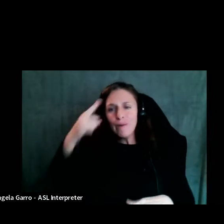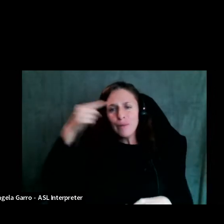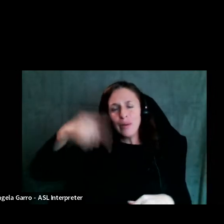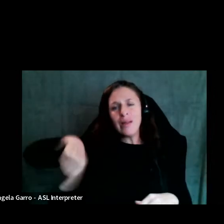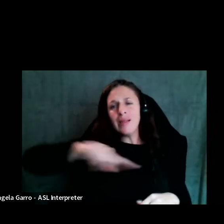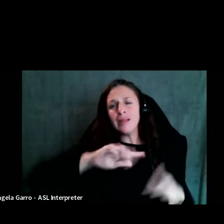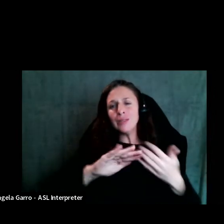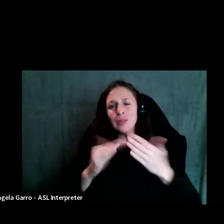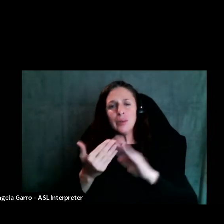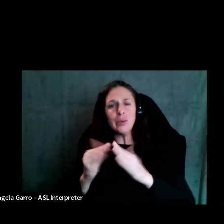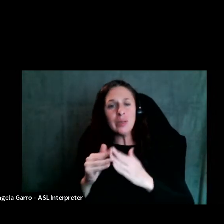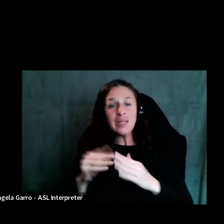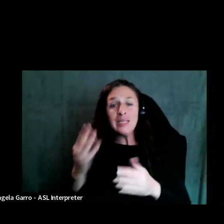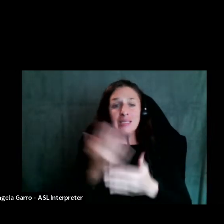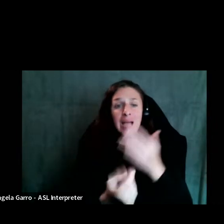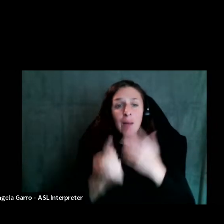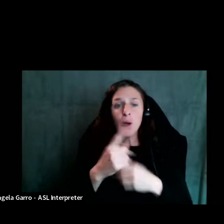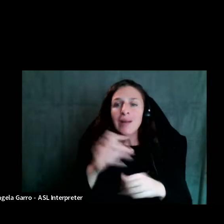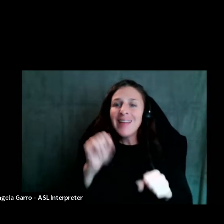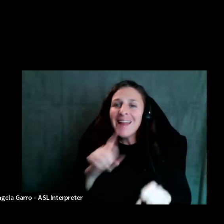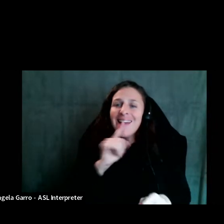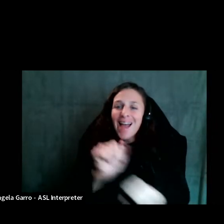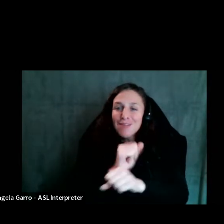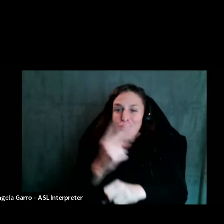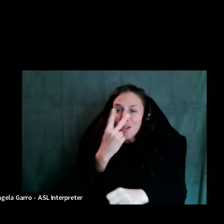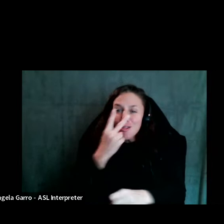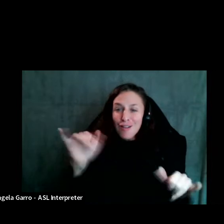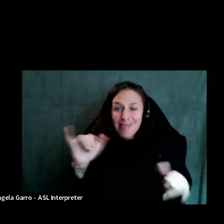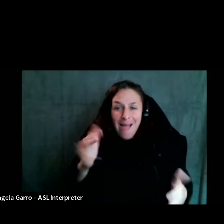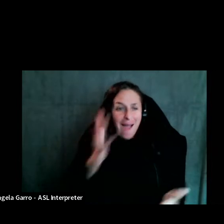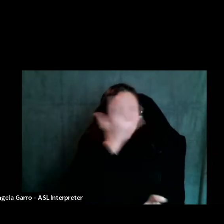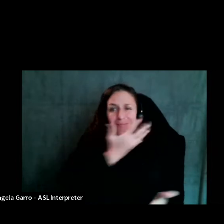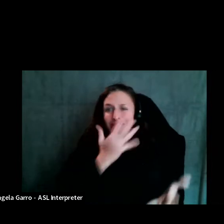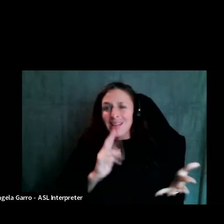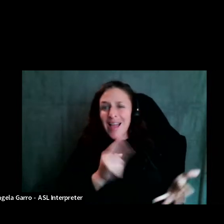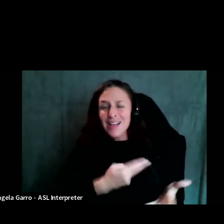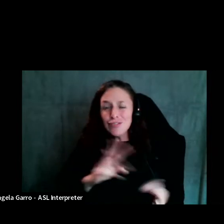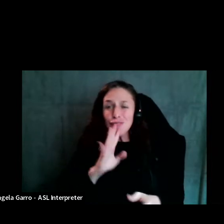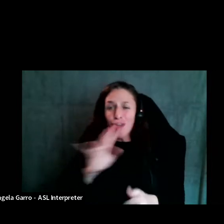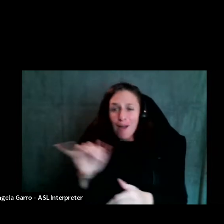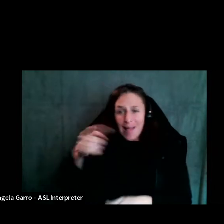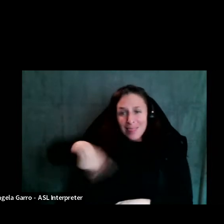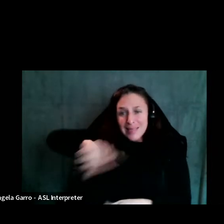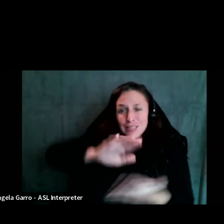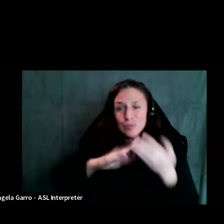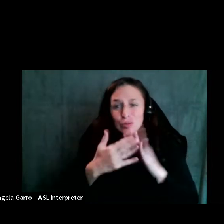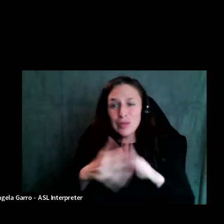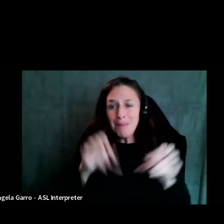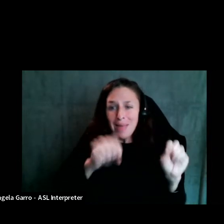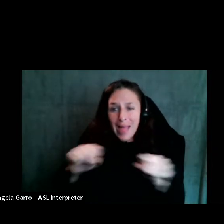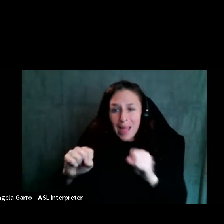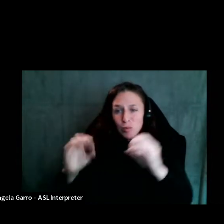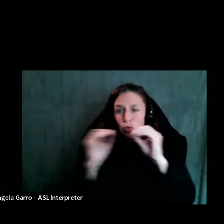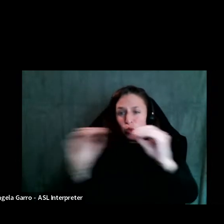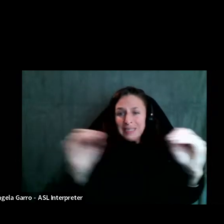Somebody that actually can look like us and talk like this community and be able to teach